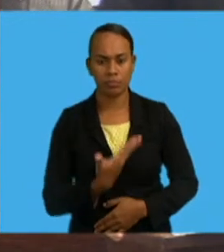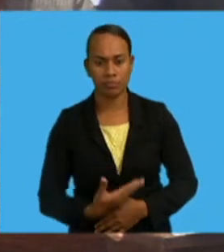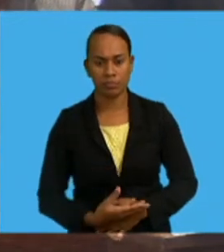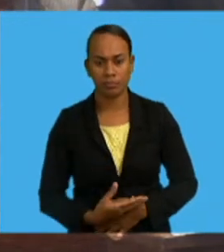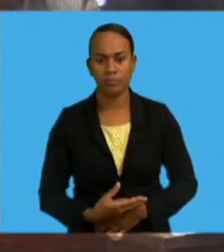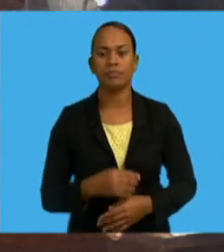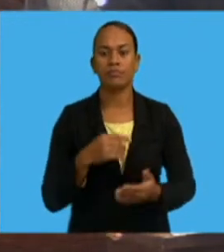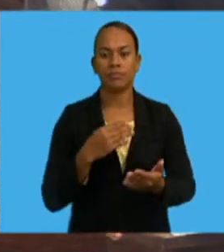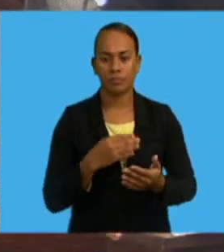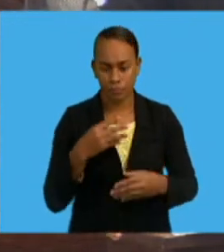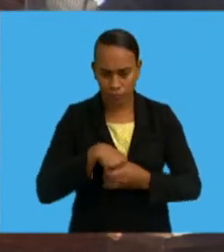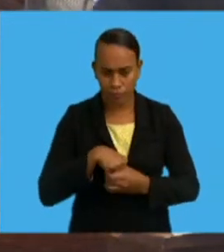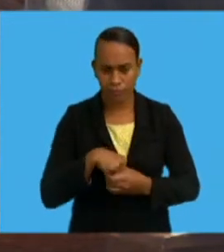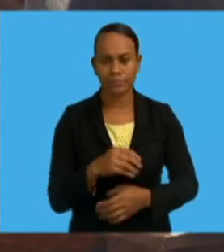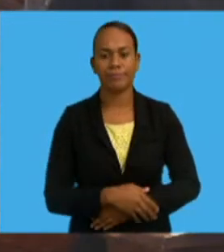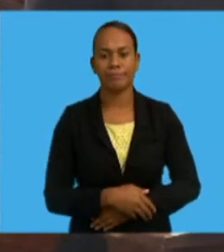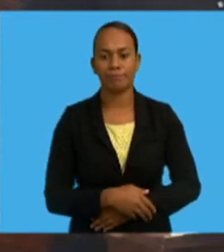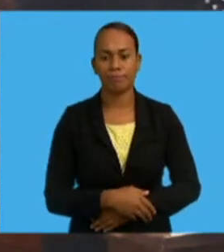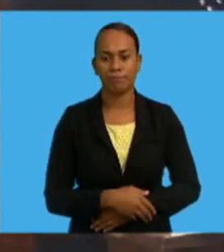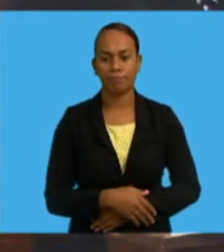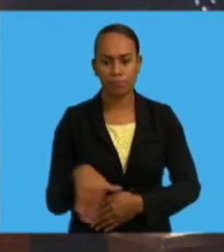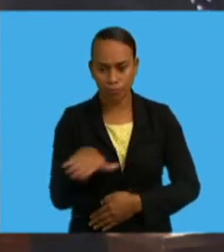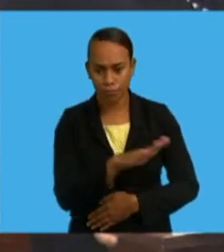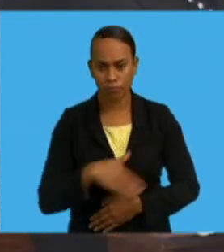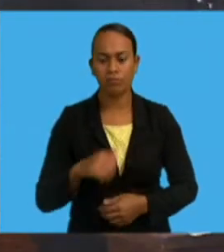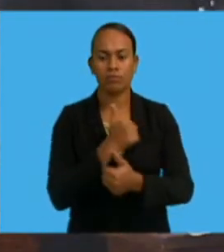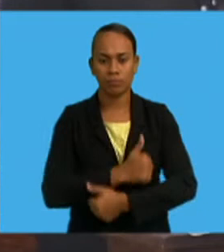good tidings to all the Fijians, and indeed a time to celebrate.